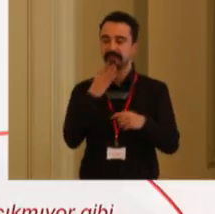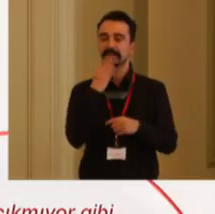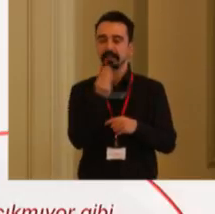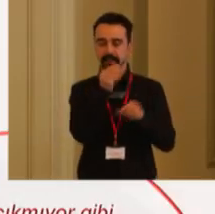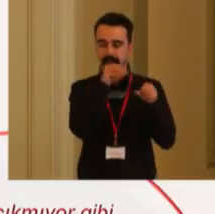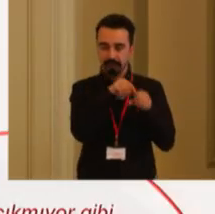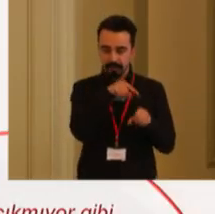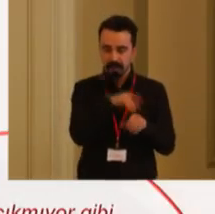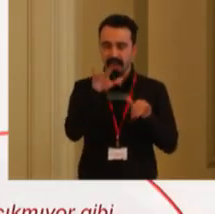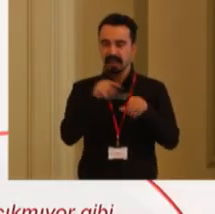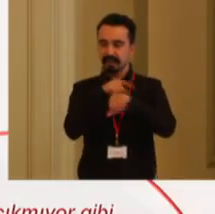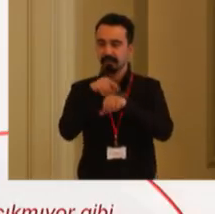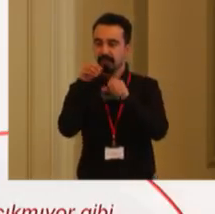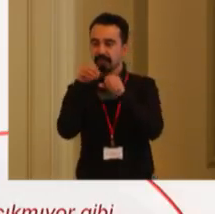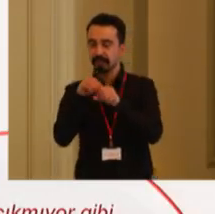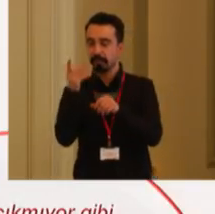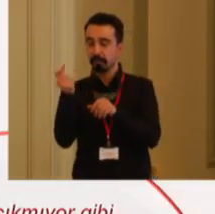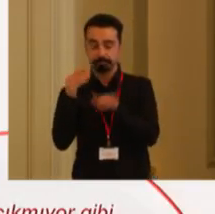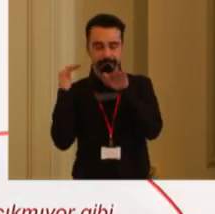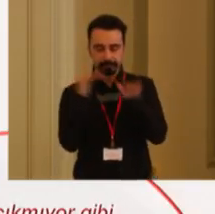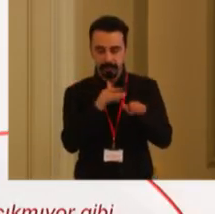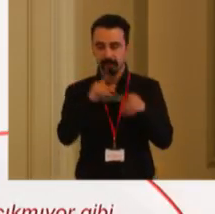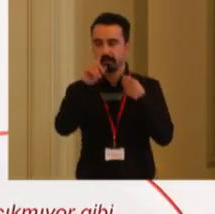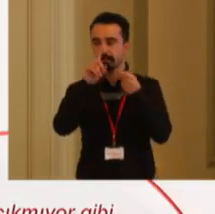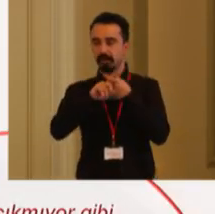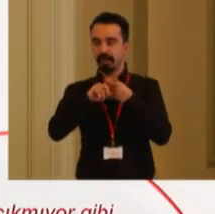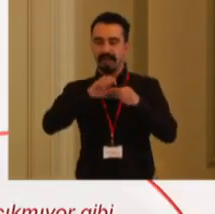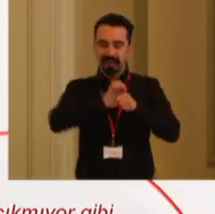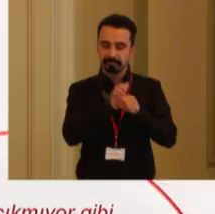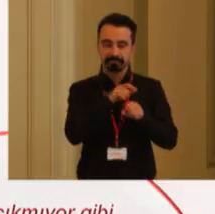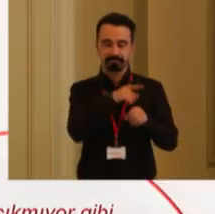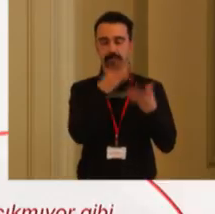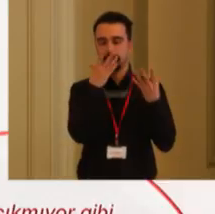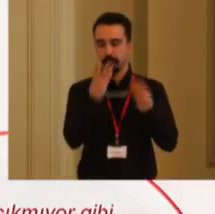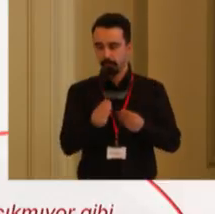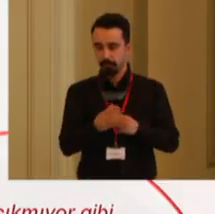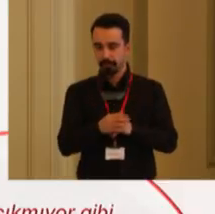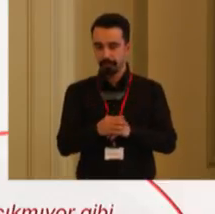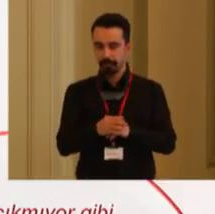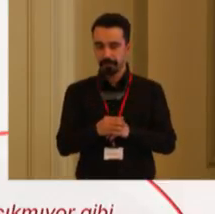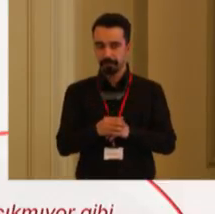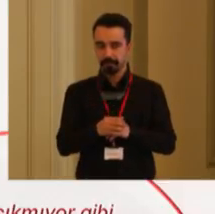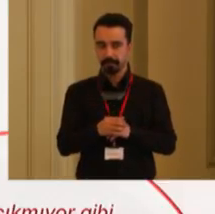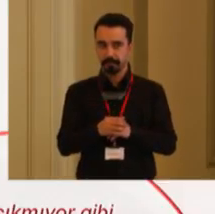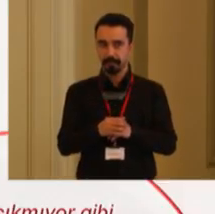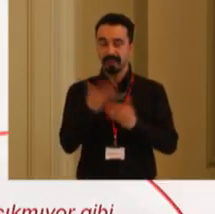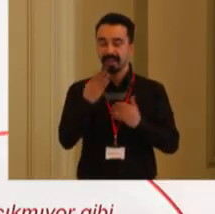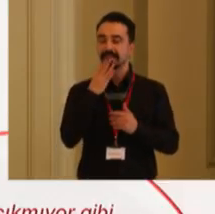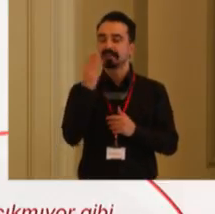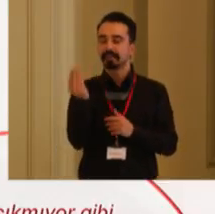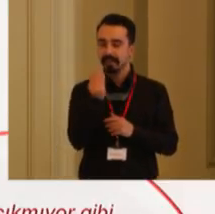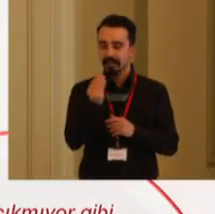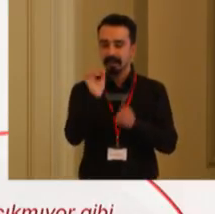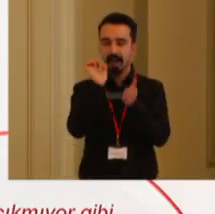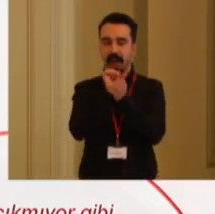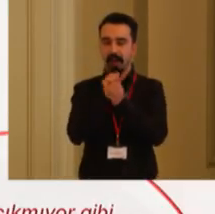crucial as far as empowerment is concerned. The family is seen to support them, but the family is also deemed to be too